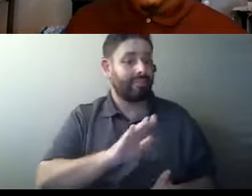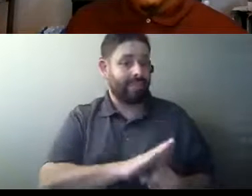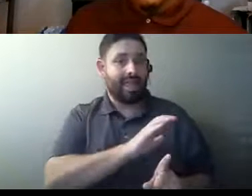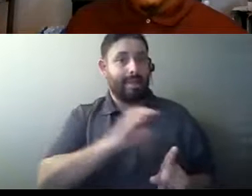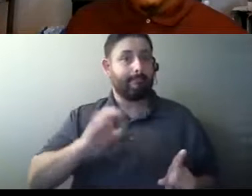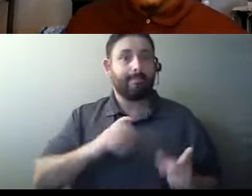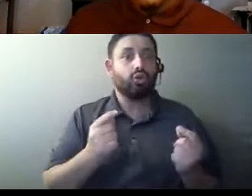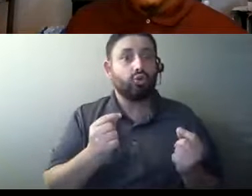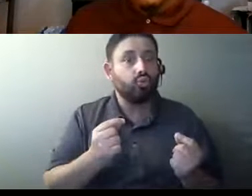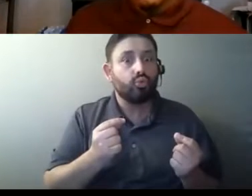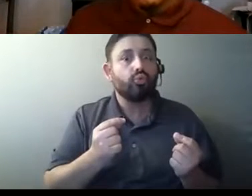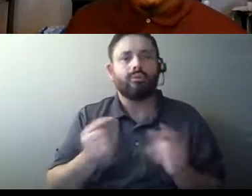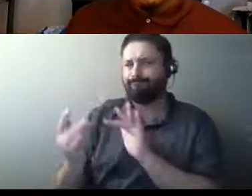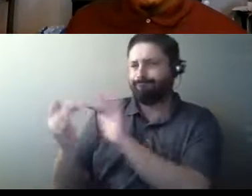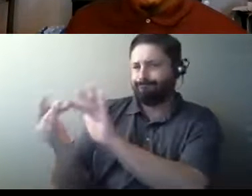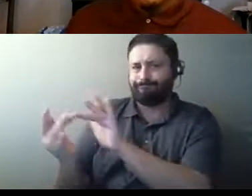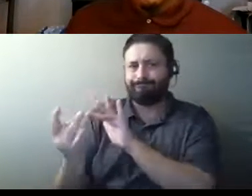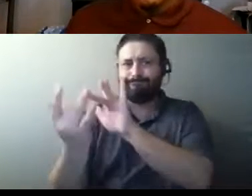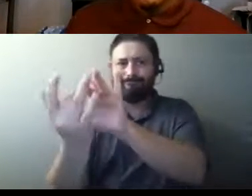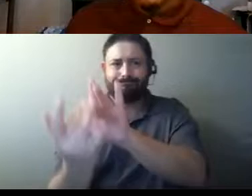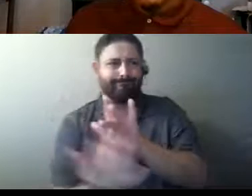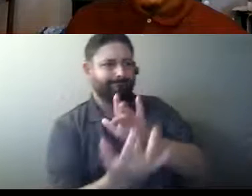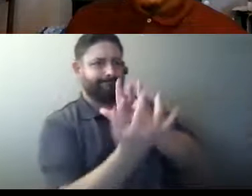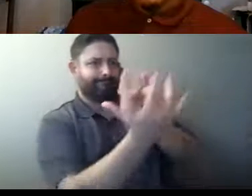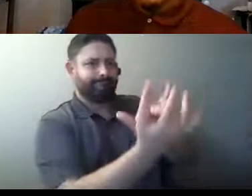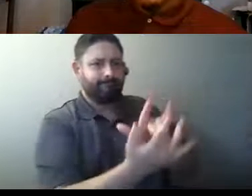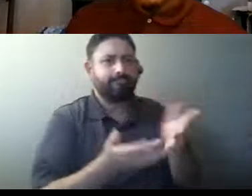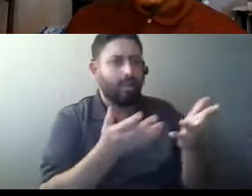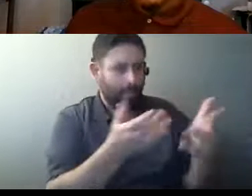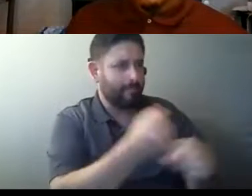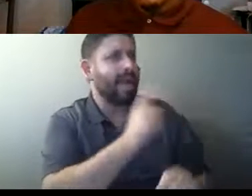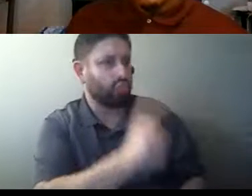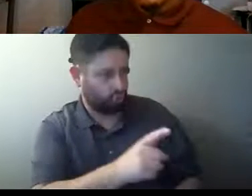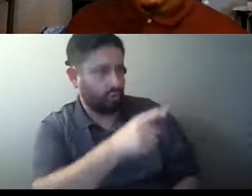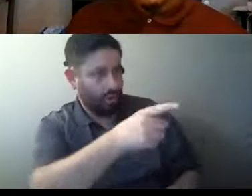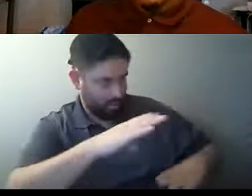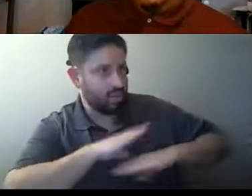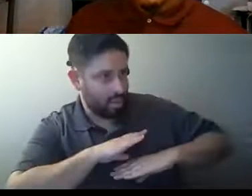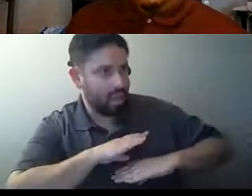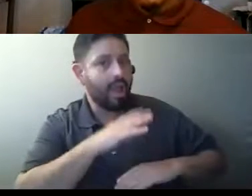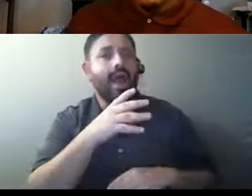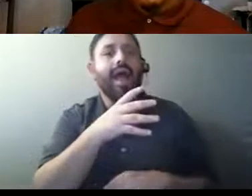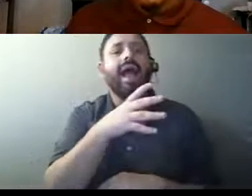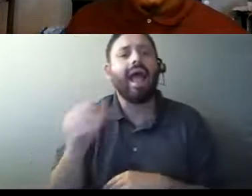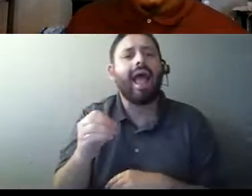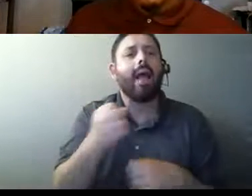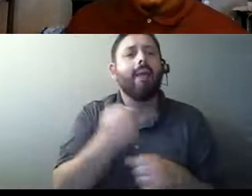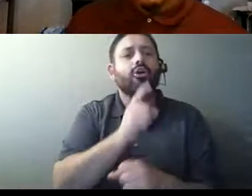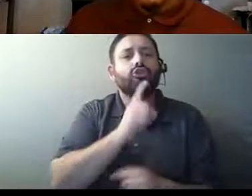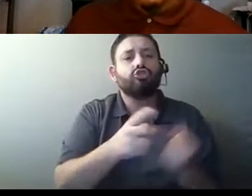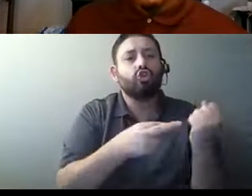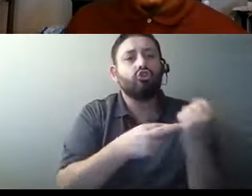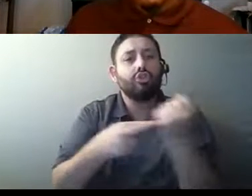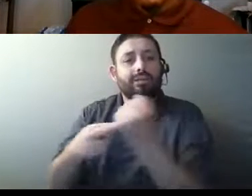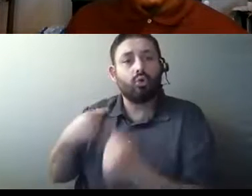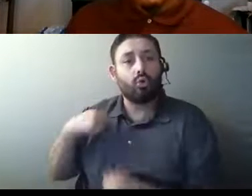the district and talk to different people and ensure that not only are the needs being met, but also that the resources that we have